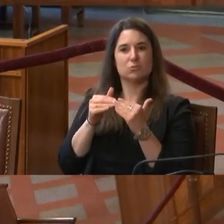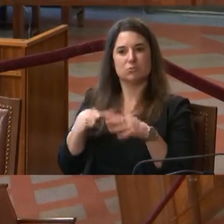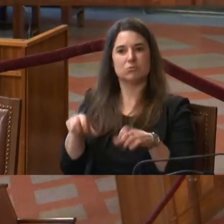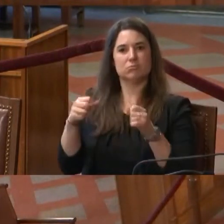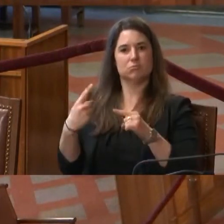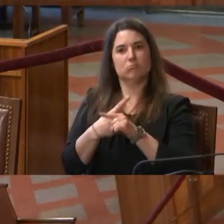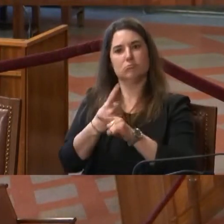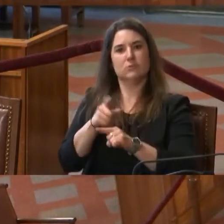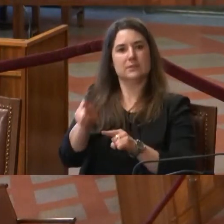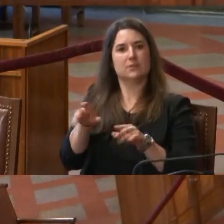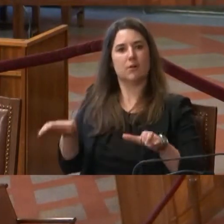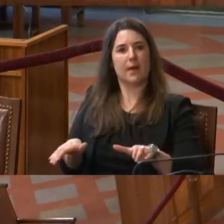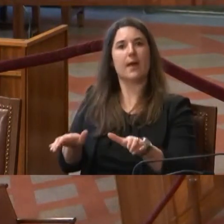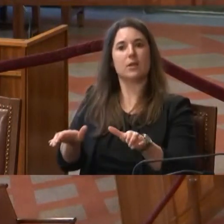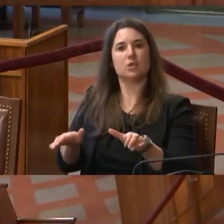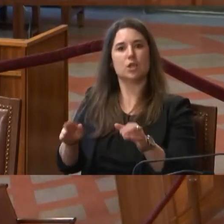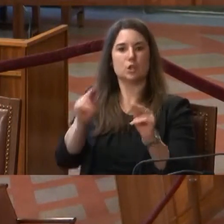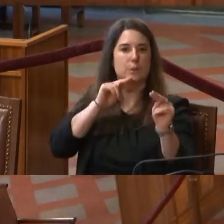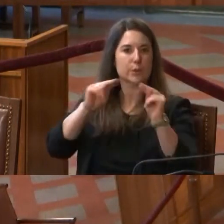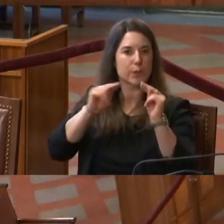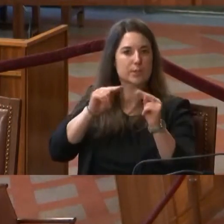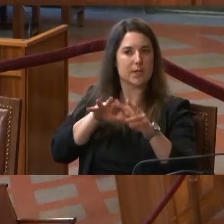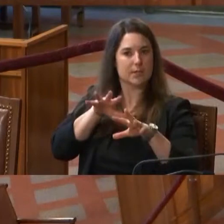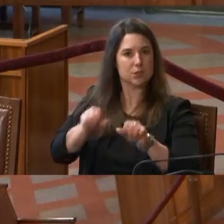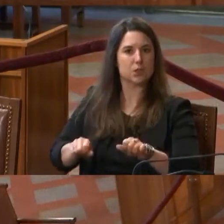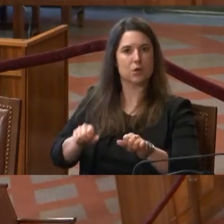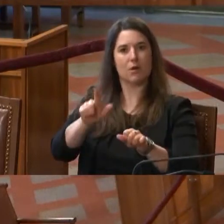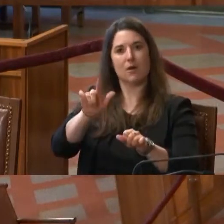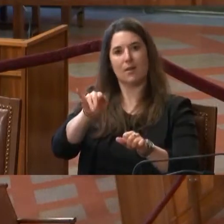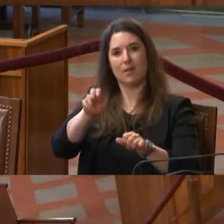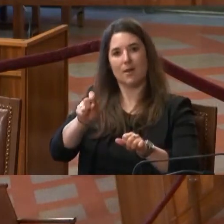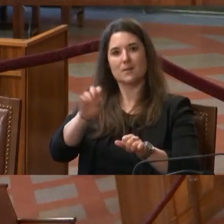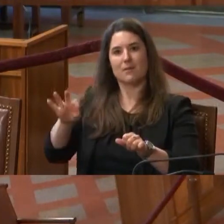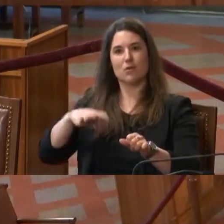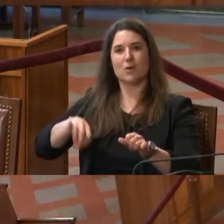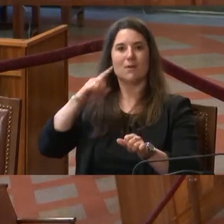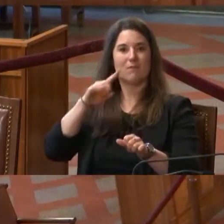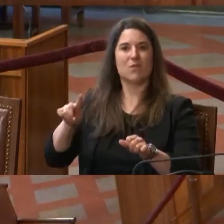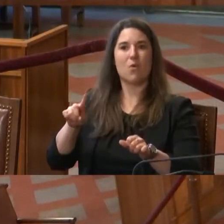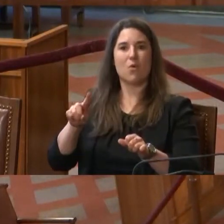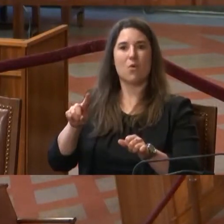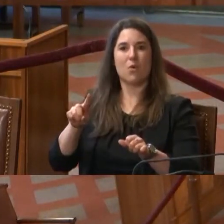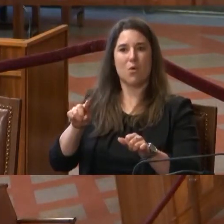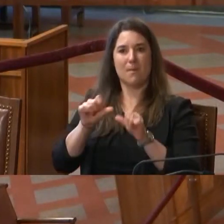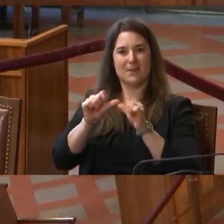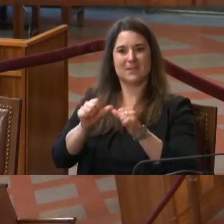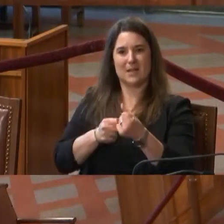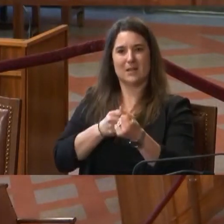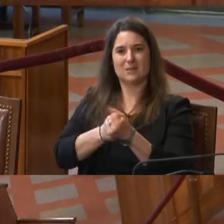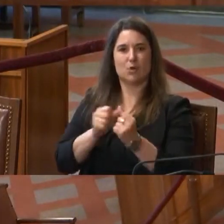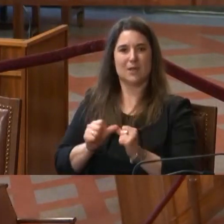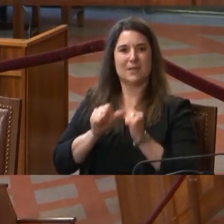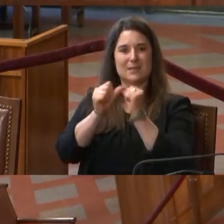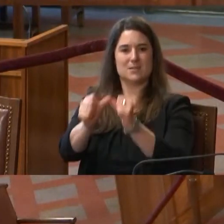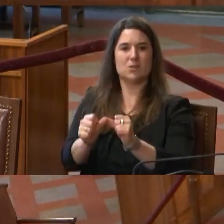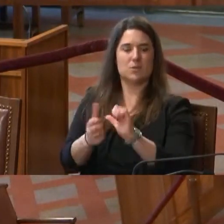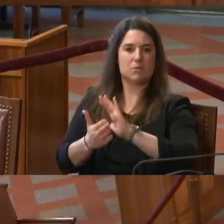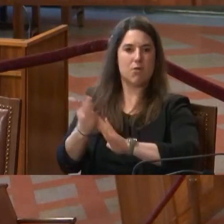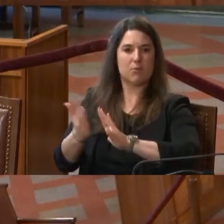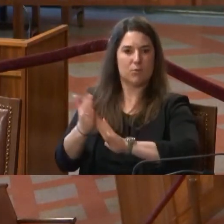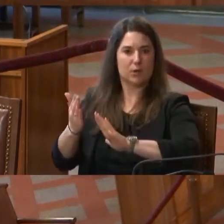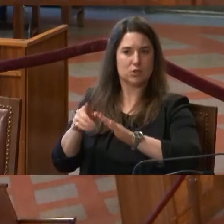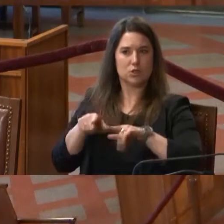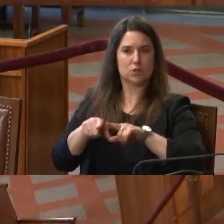appropriate and necessary actions to negotiate and secure lines of credit for the purpose of maintaining and supporting continuous